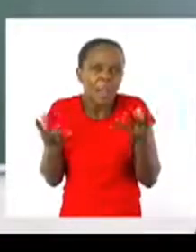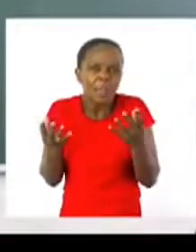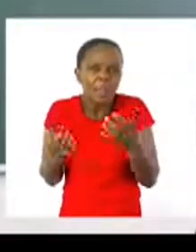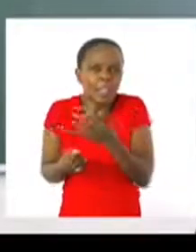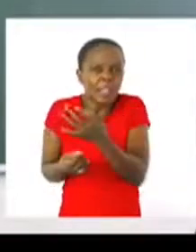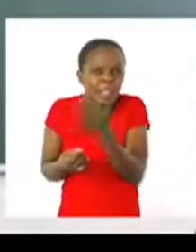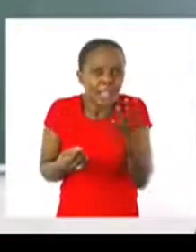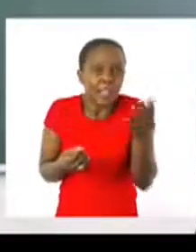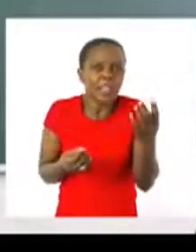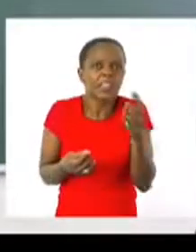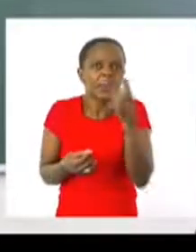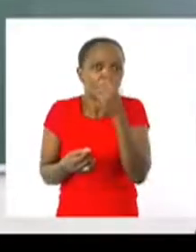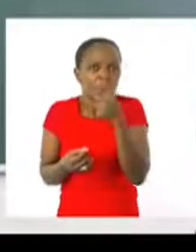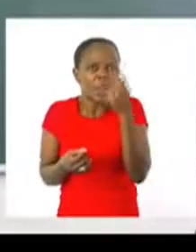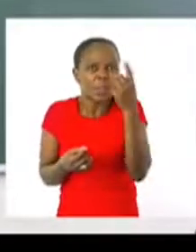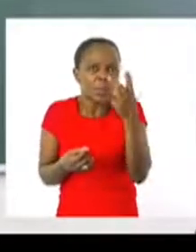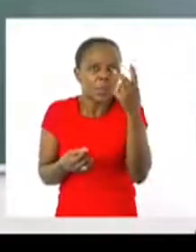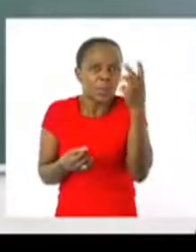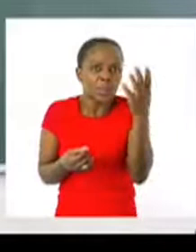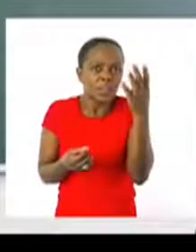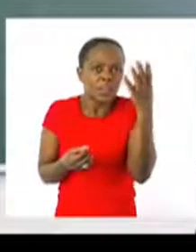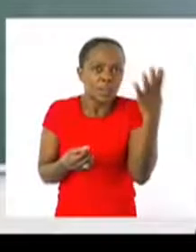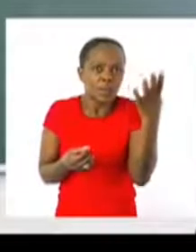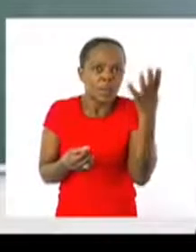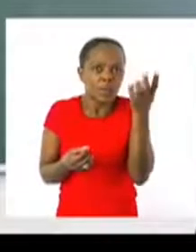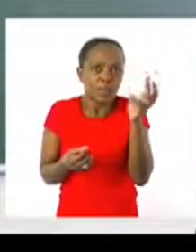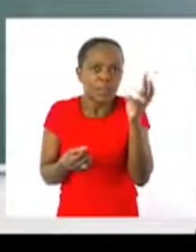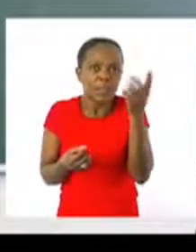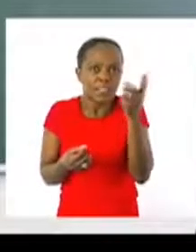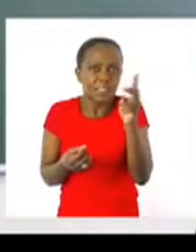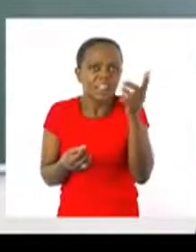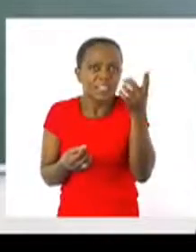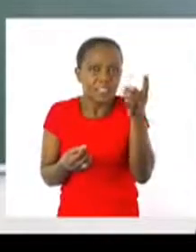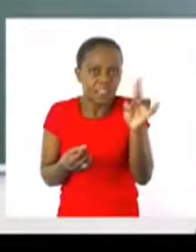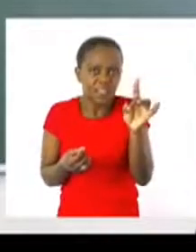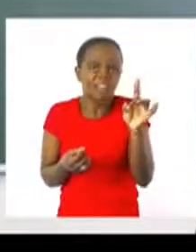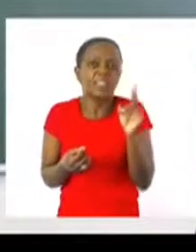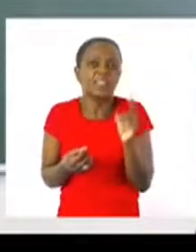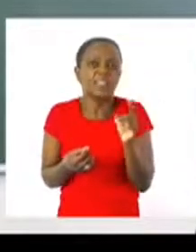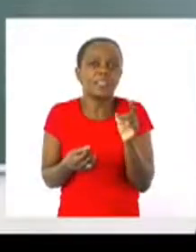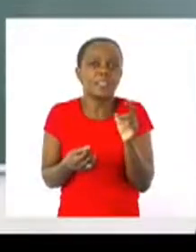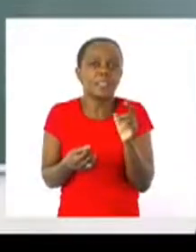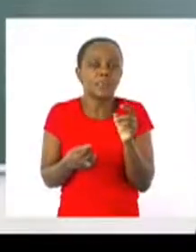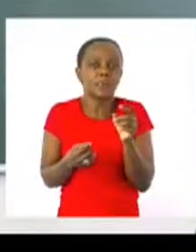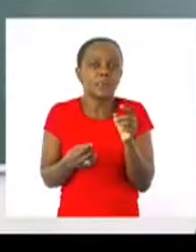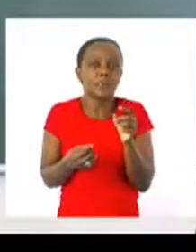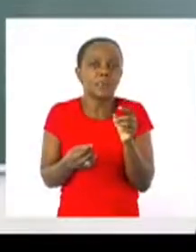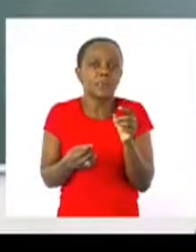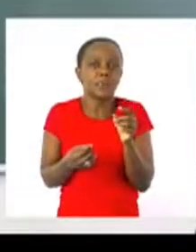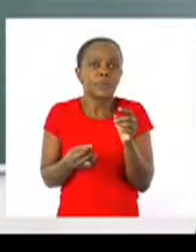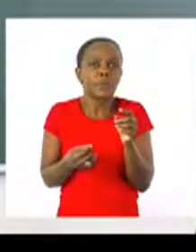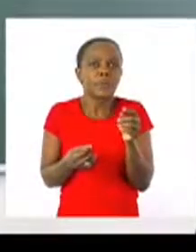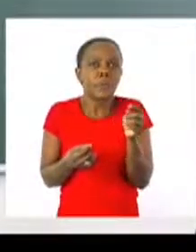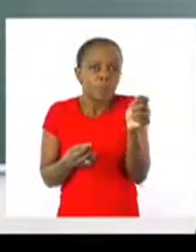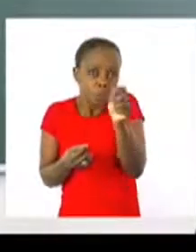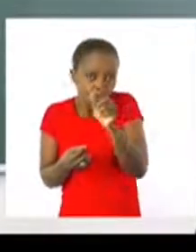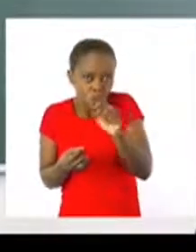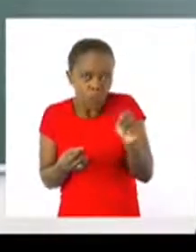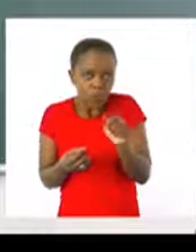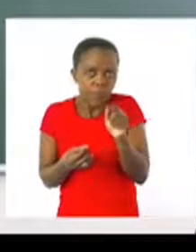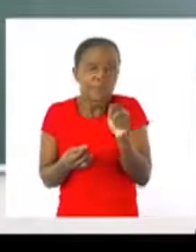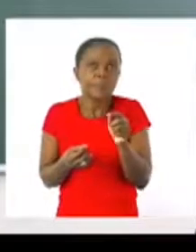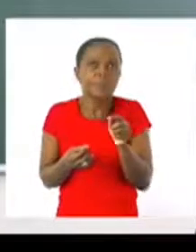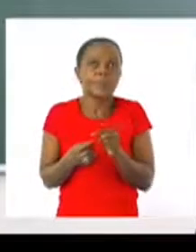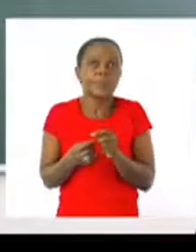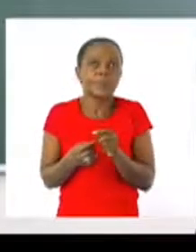together. 1, 2, 3, 4, 5, 6, 7, 8. So our answer is